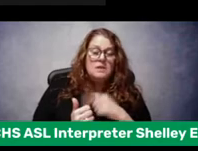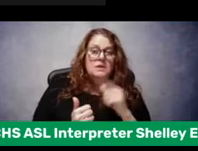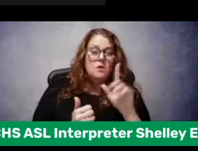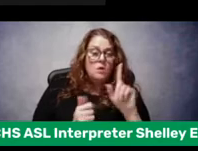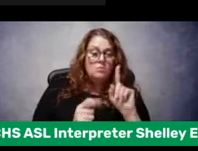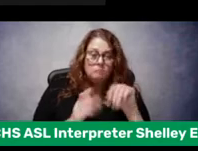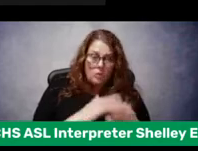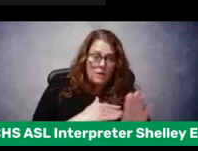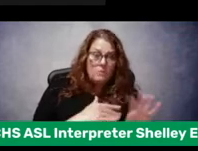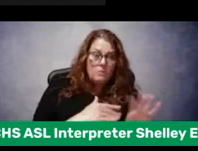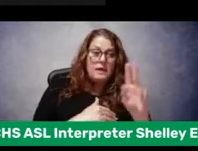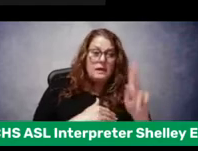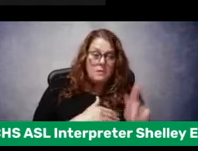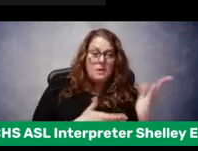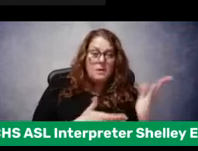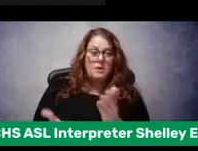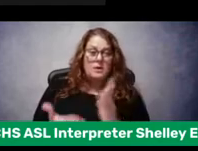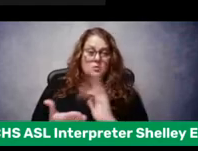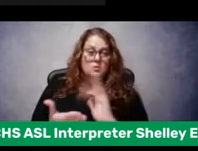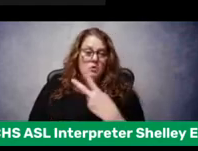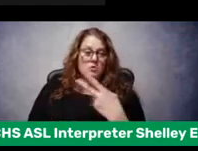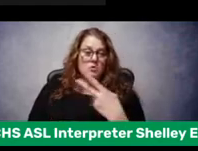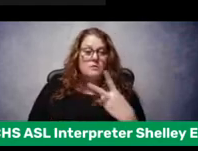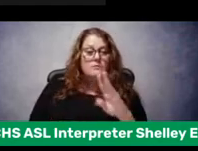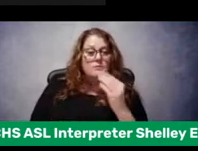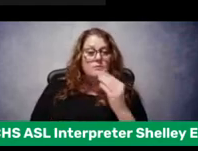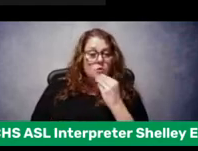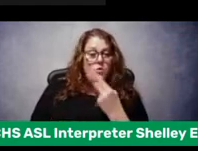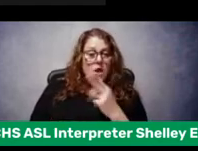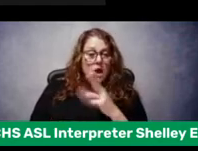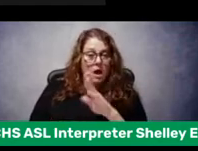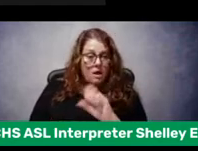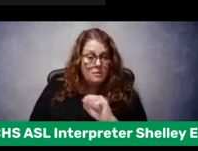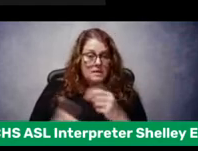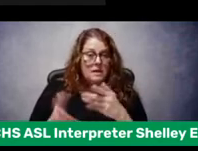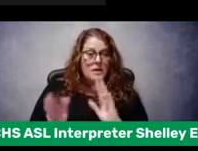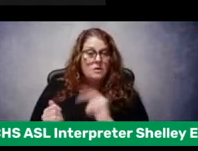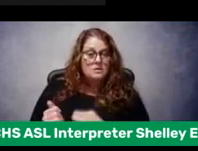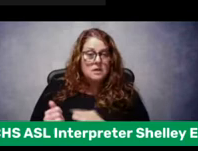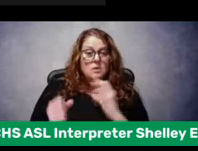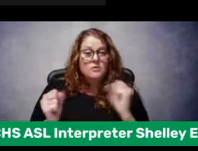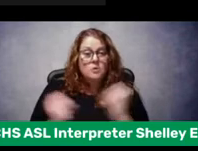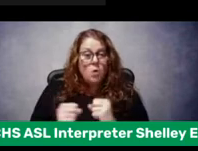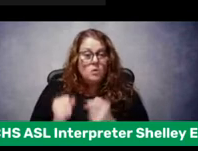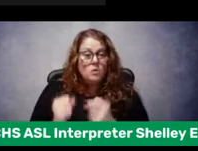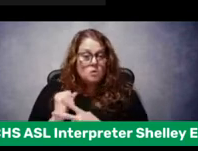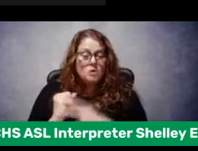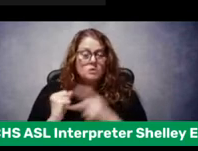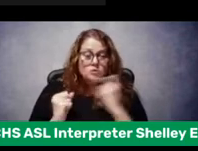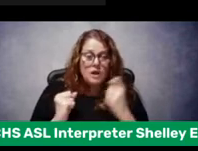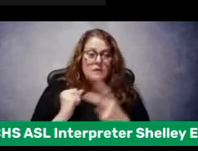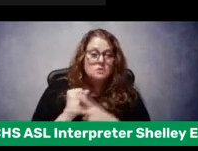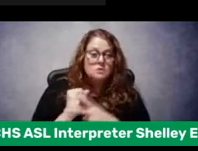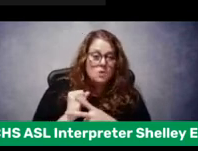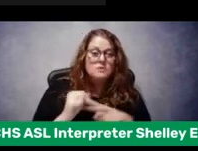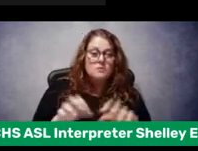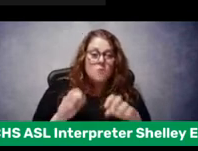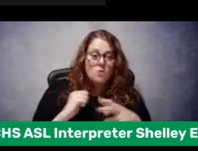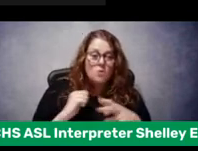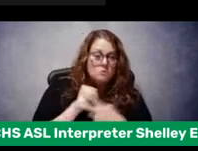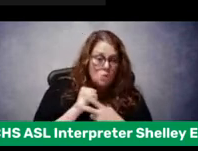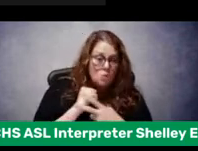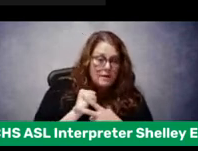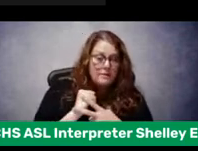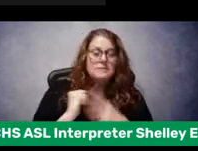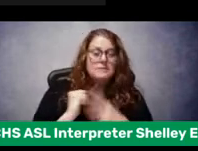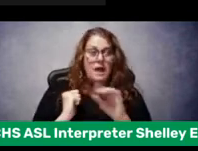that up and we bring it to one of our two food hubs. And so that allows us, and we have cold storage, dry storage, frozen storage,